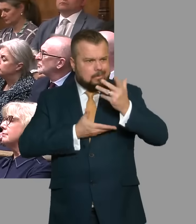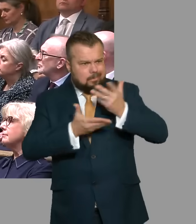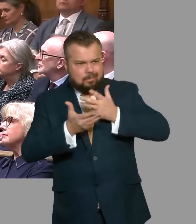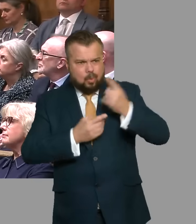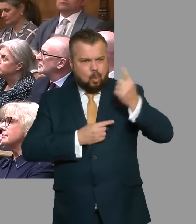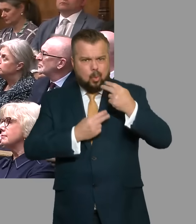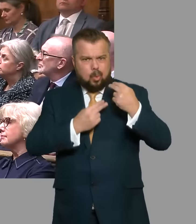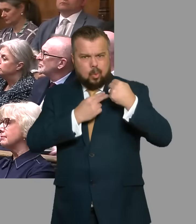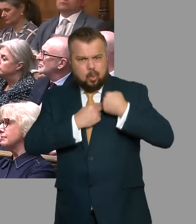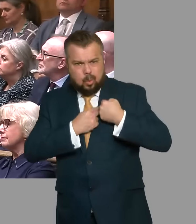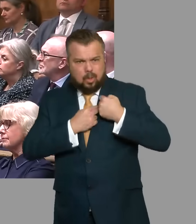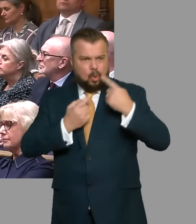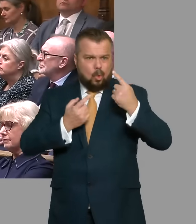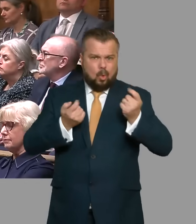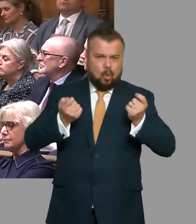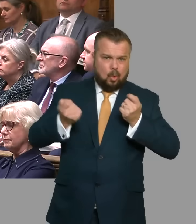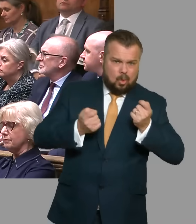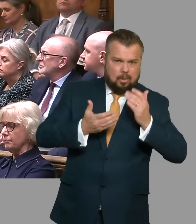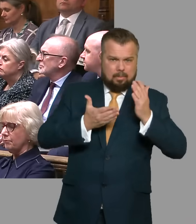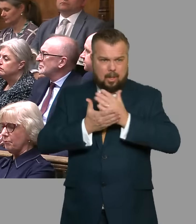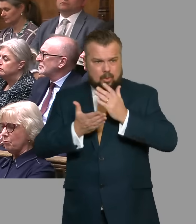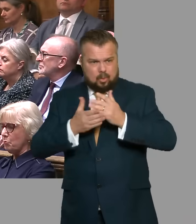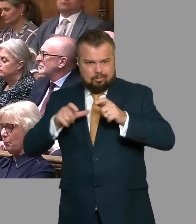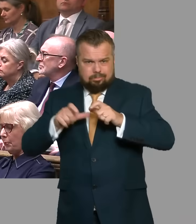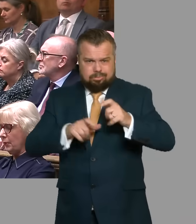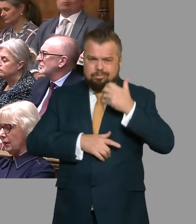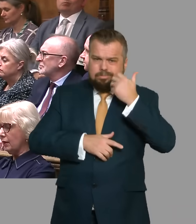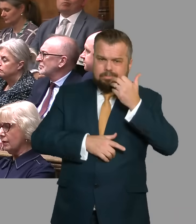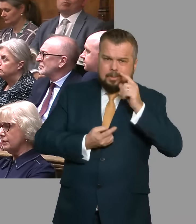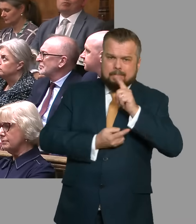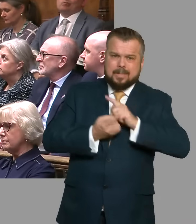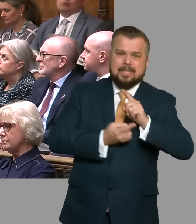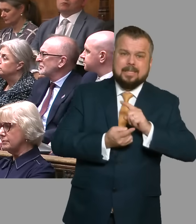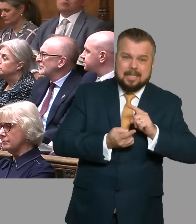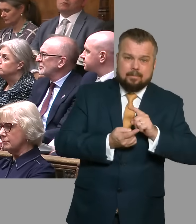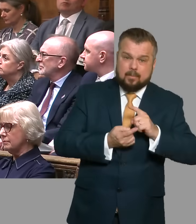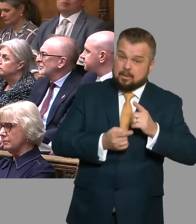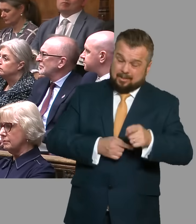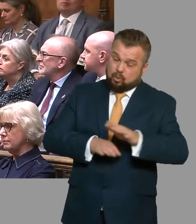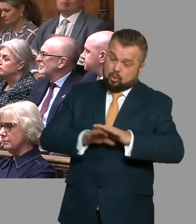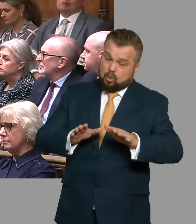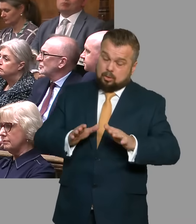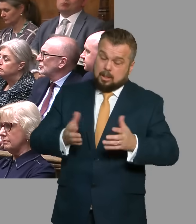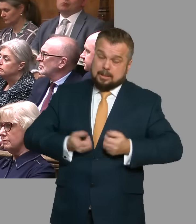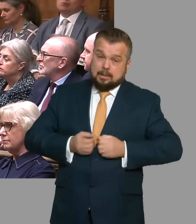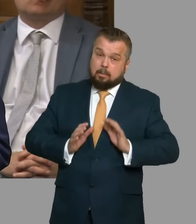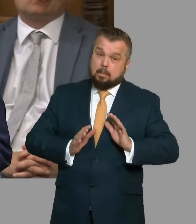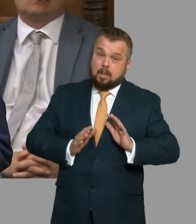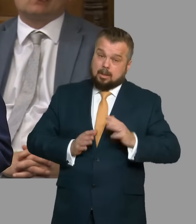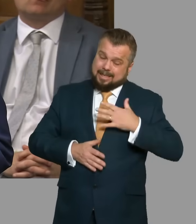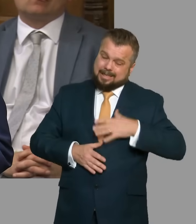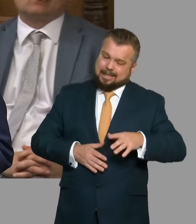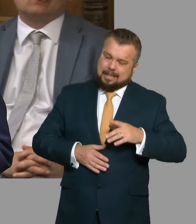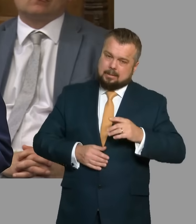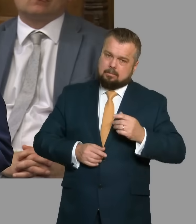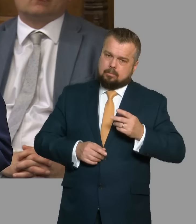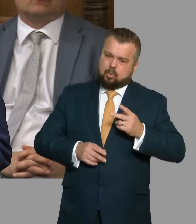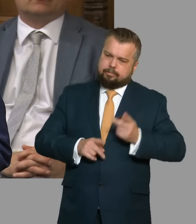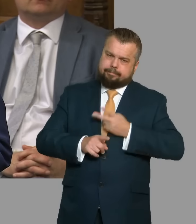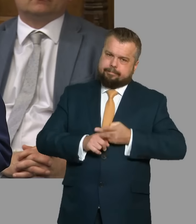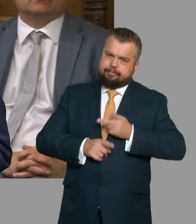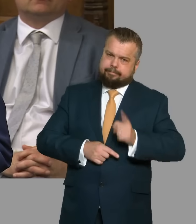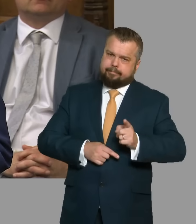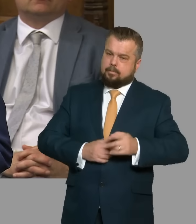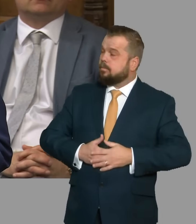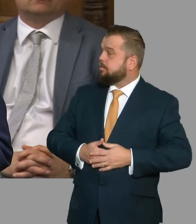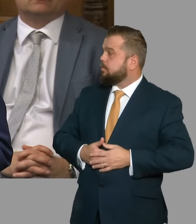too long, many of my constituents in Corby and East Northamptonshire have not had access to good, secure, well-paid jobs. We